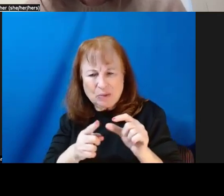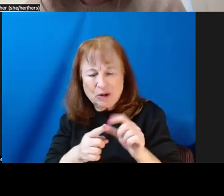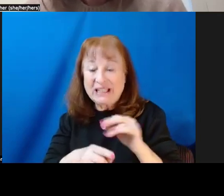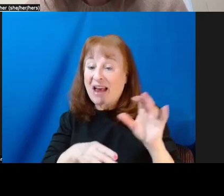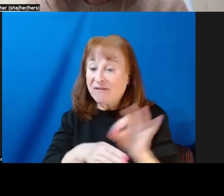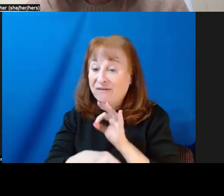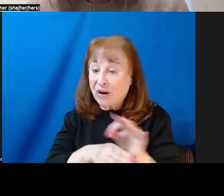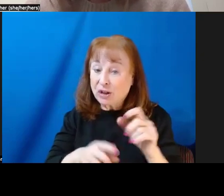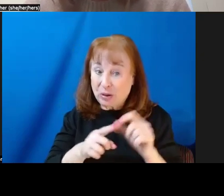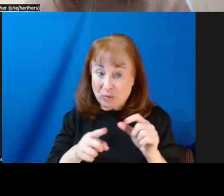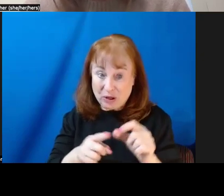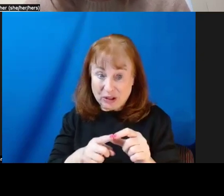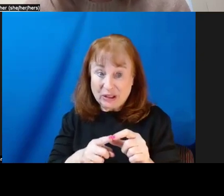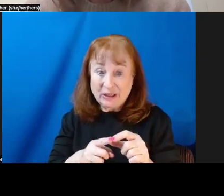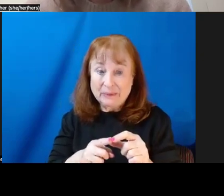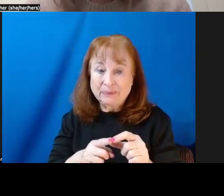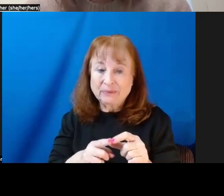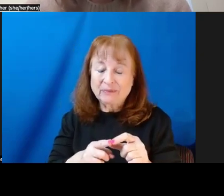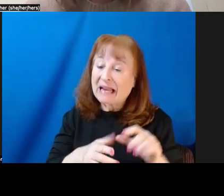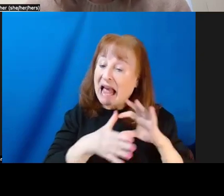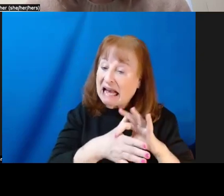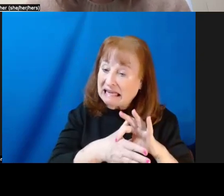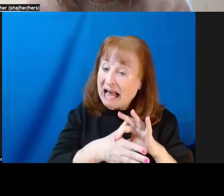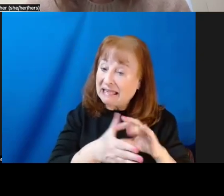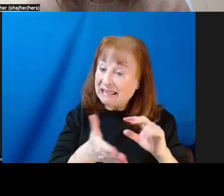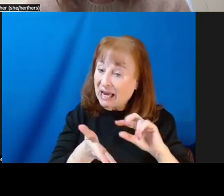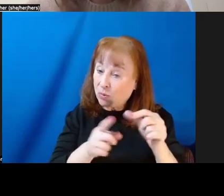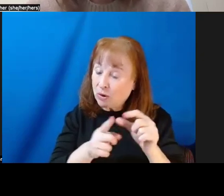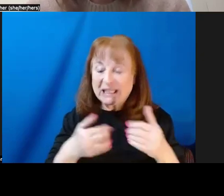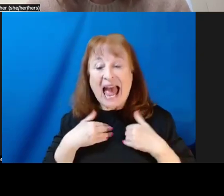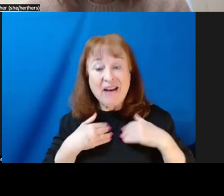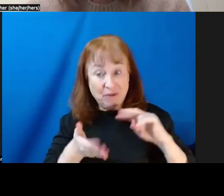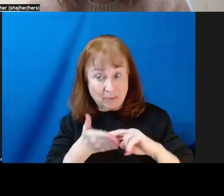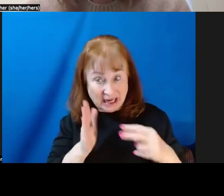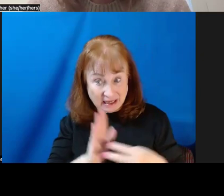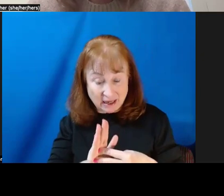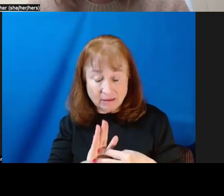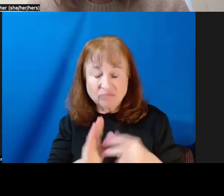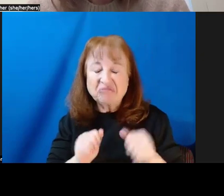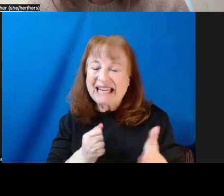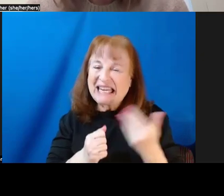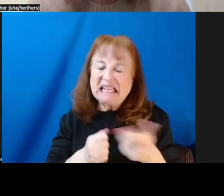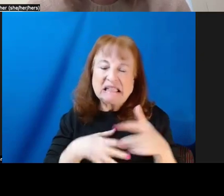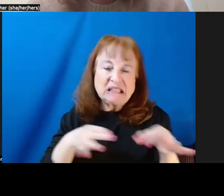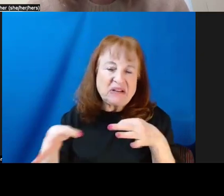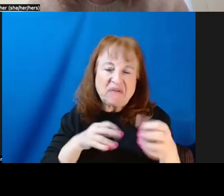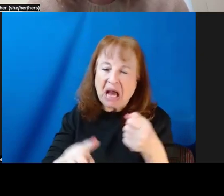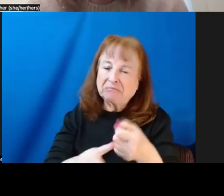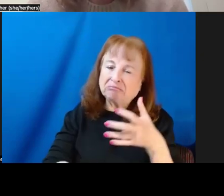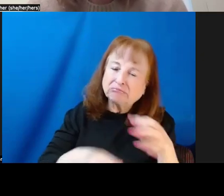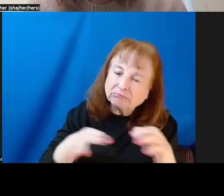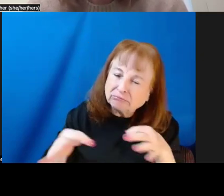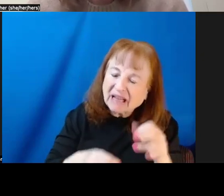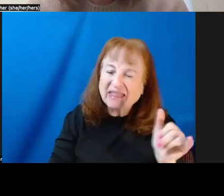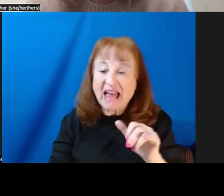words. Content words are words that carry meaning, so words that you can easily define. They include things